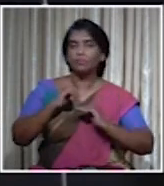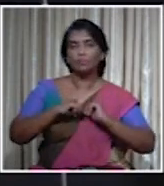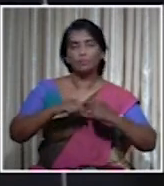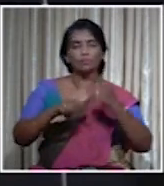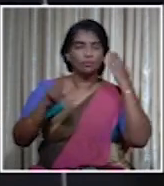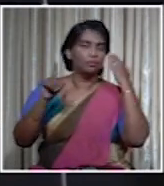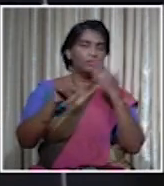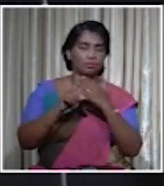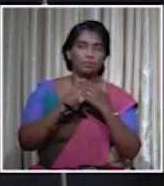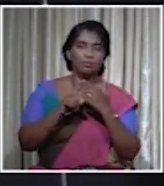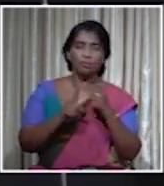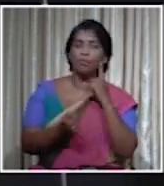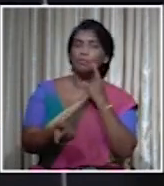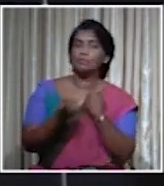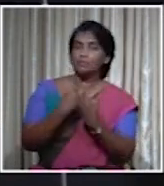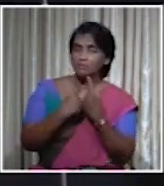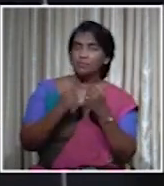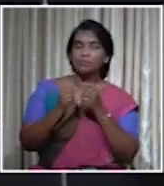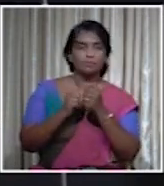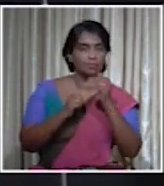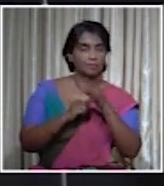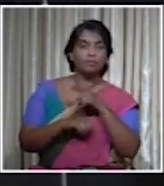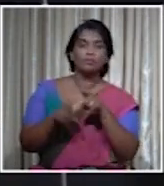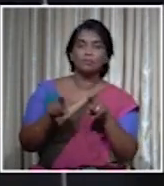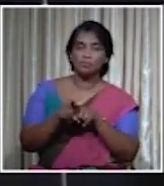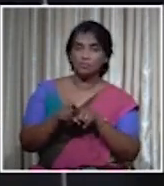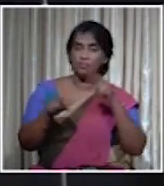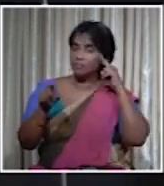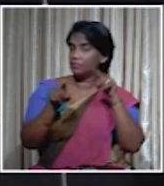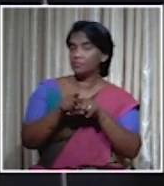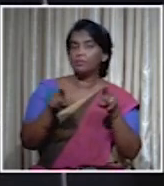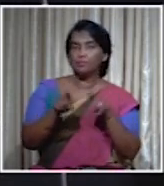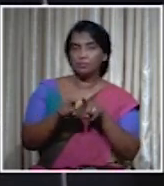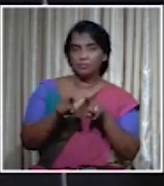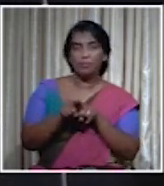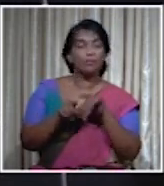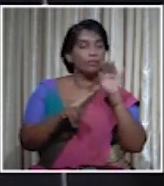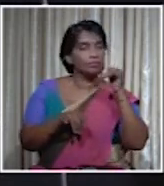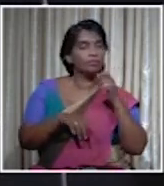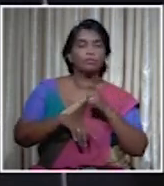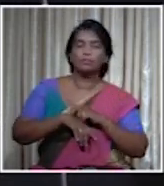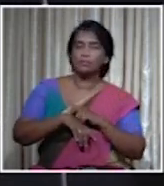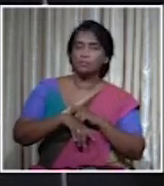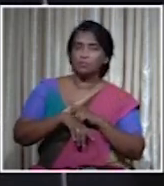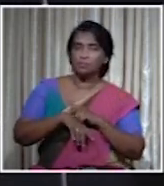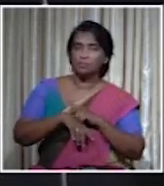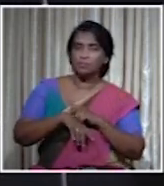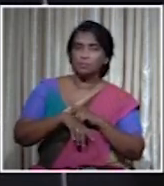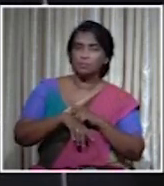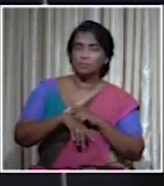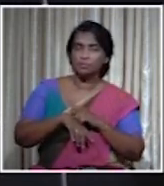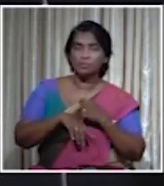Now, there seems to be some confusion sometimes. This particularly when it comes